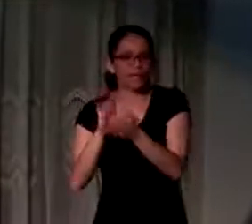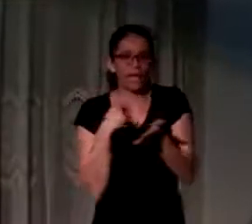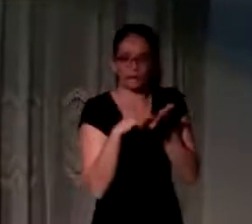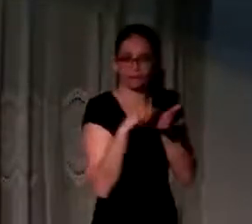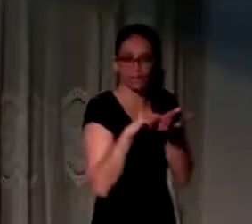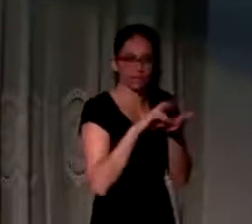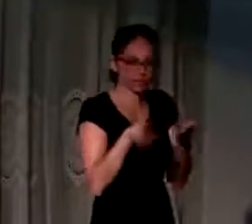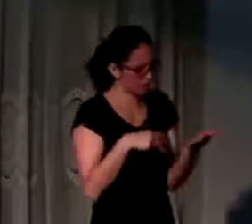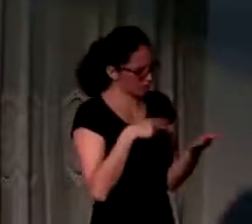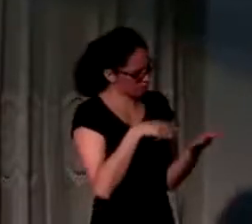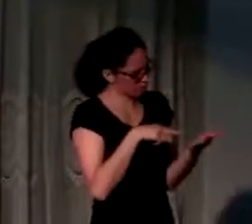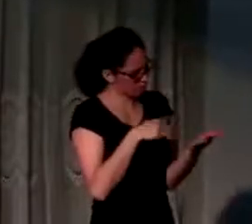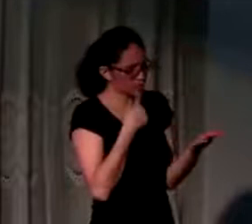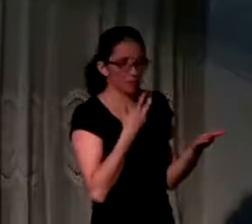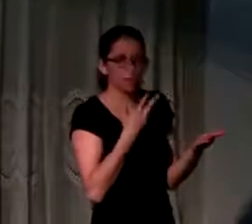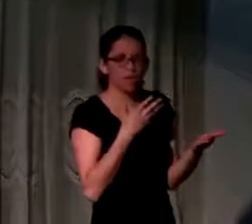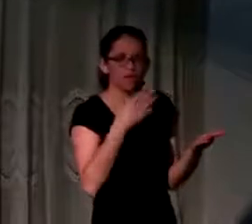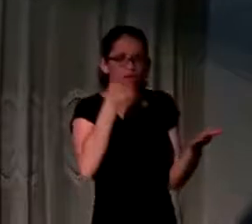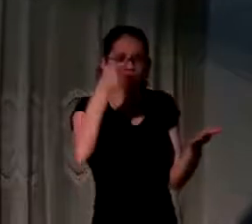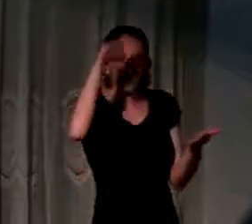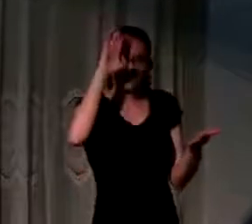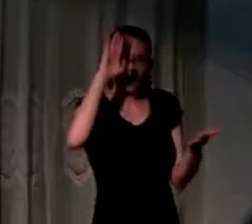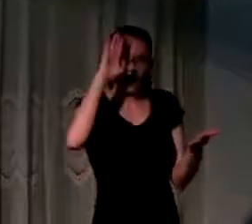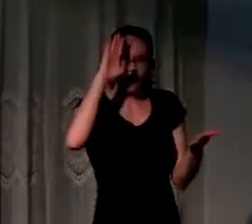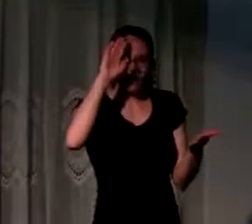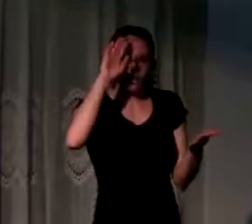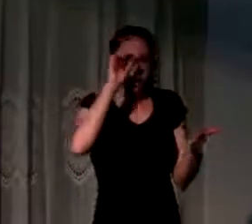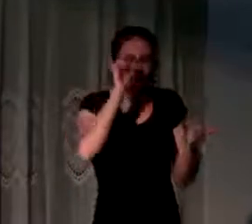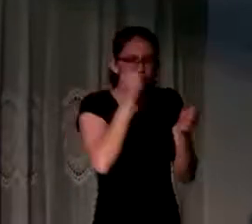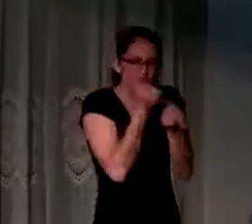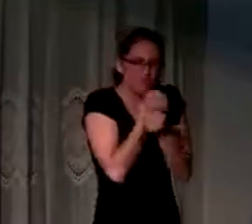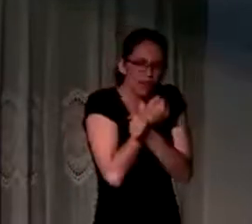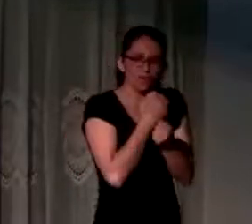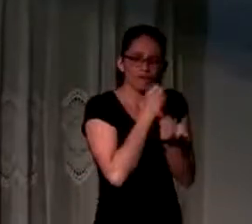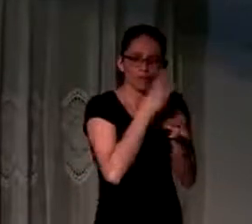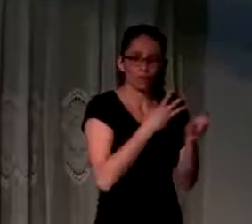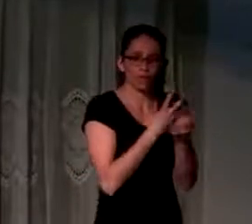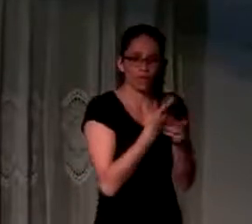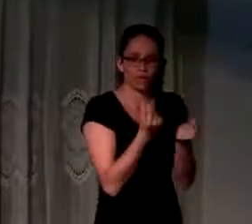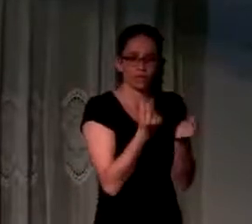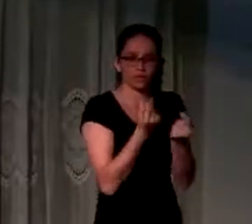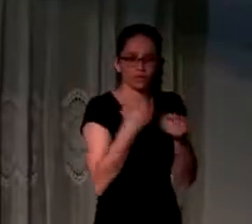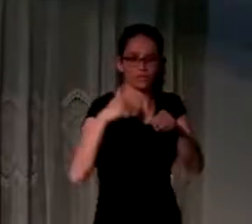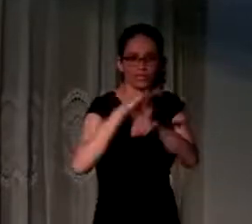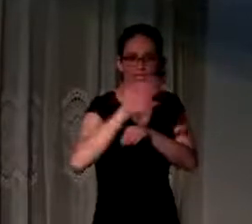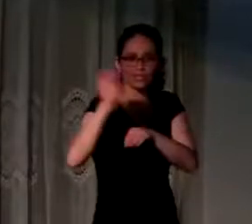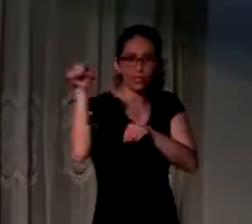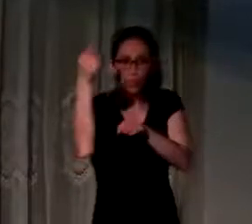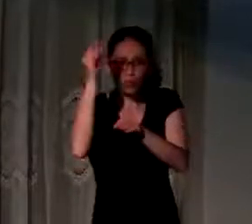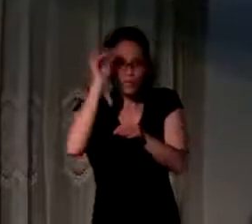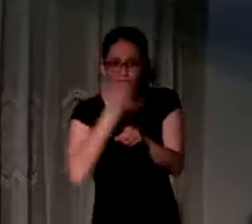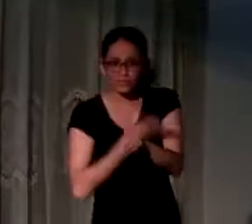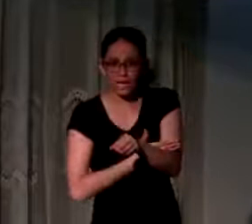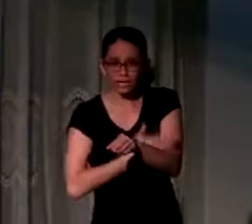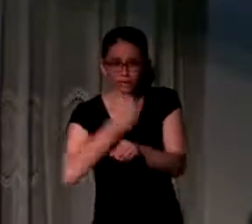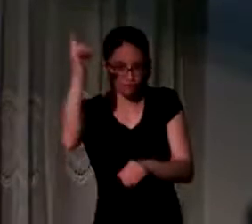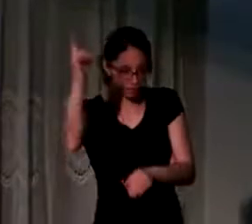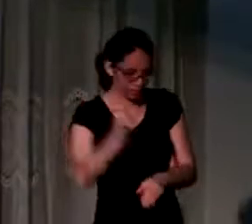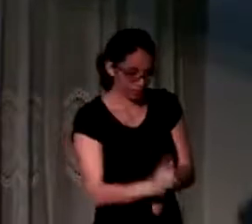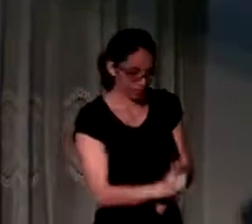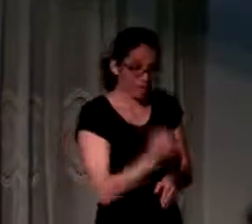For God so loved the world that he gave his only begotten Son, that whosoever believes in him,